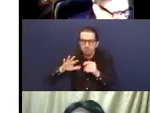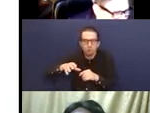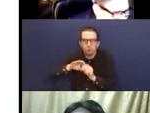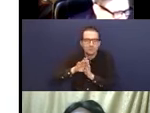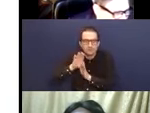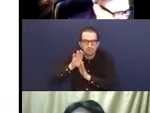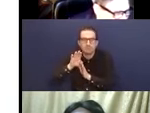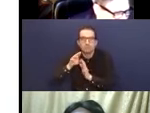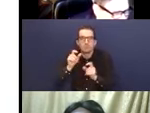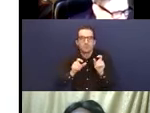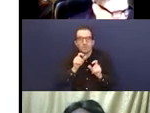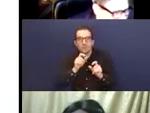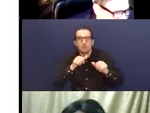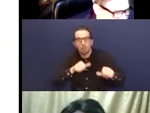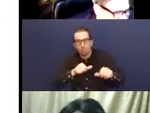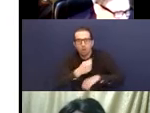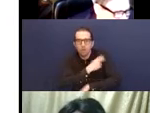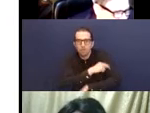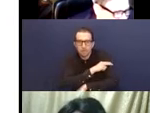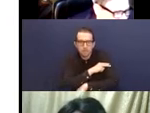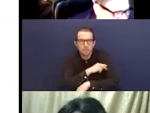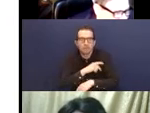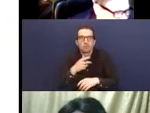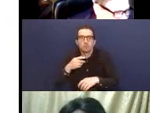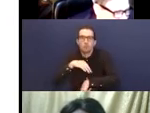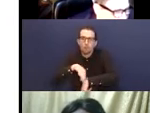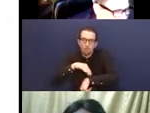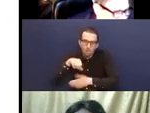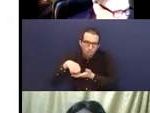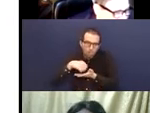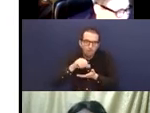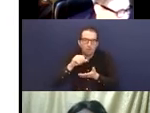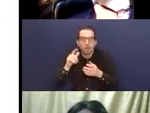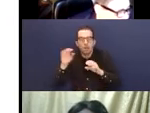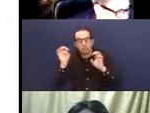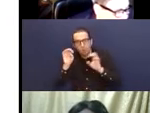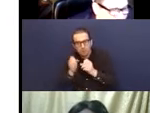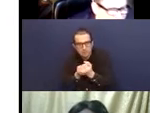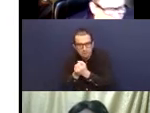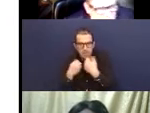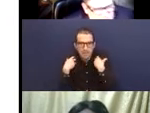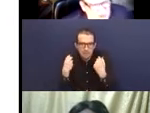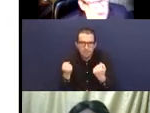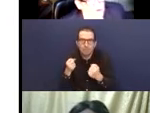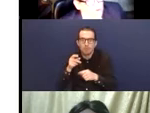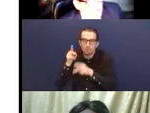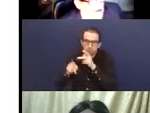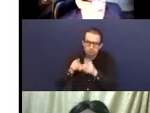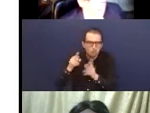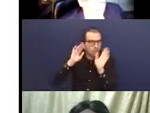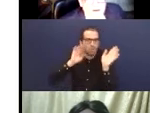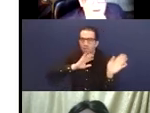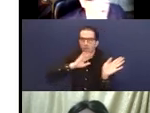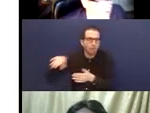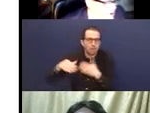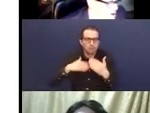mortality from non-communicational diseases through prevention and treatment, and promote mental health and well-being. So we can talk about that